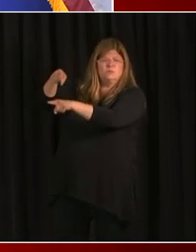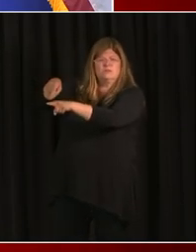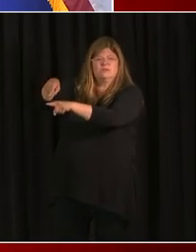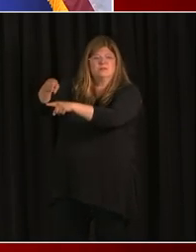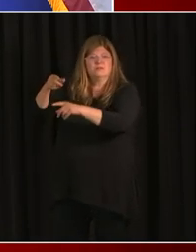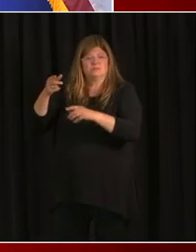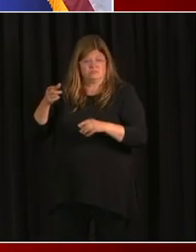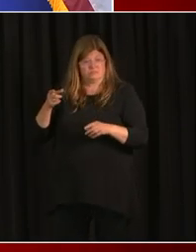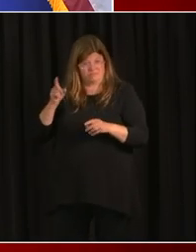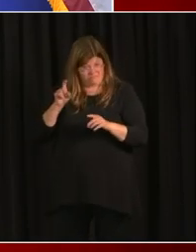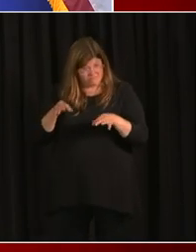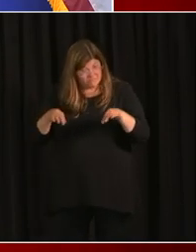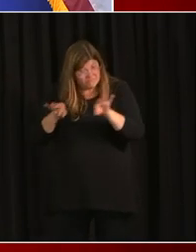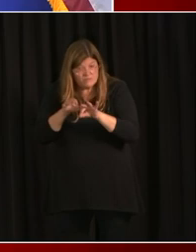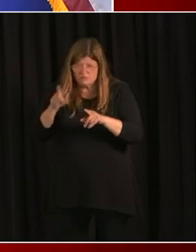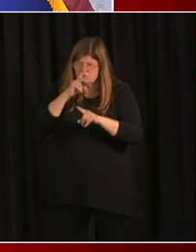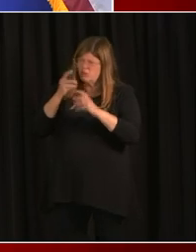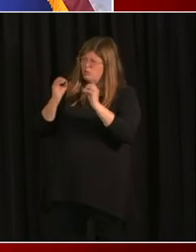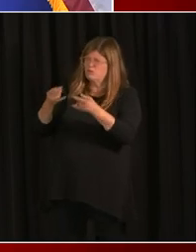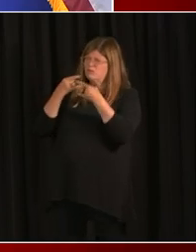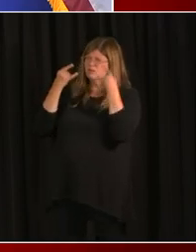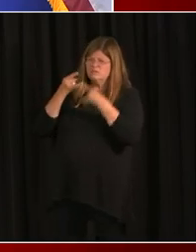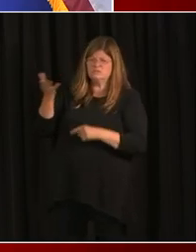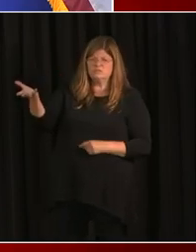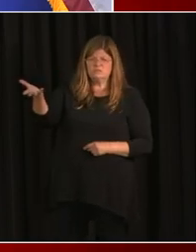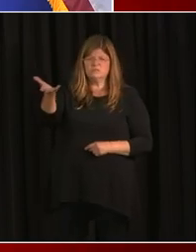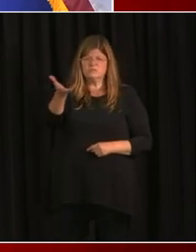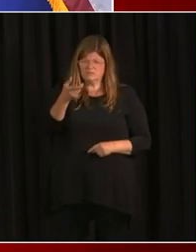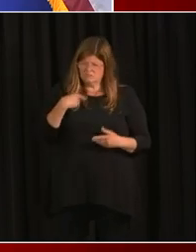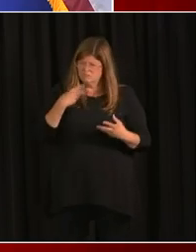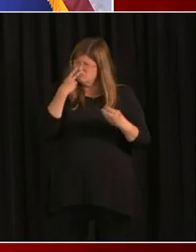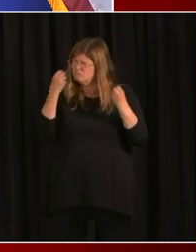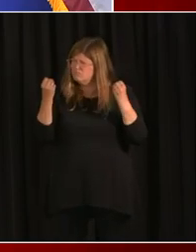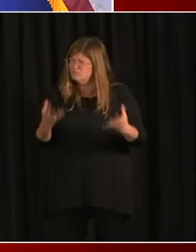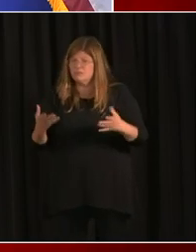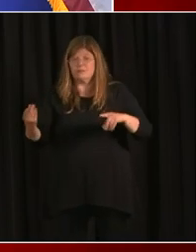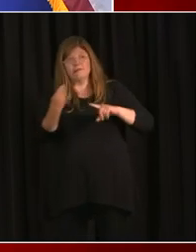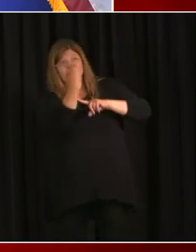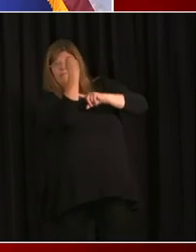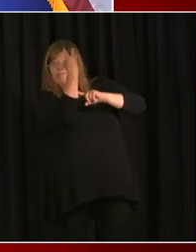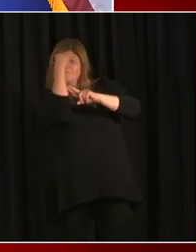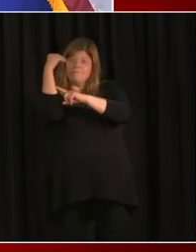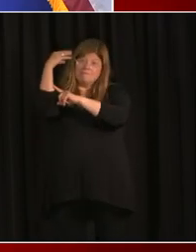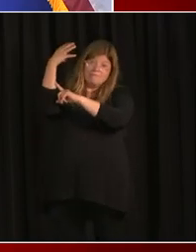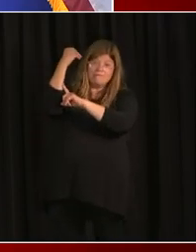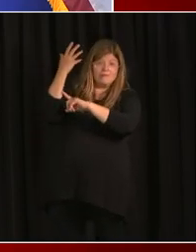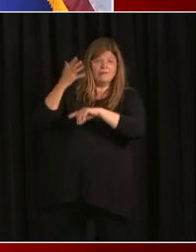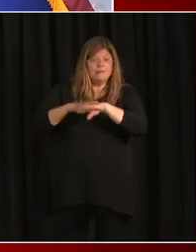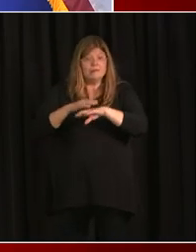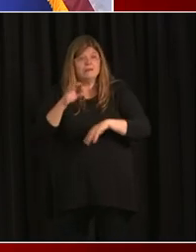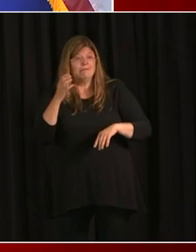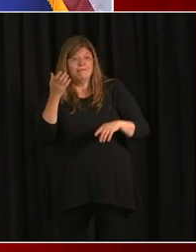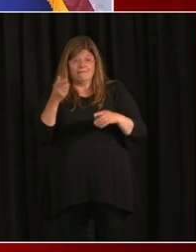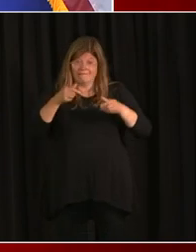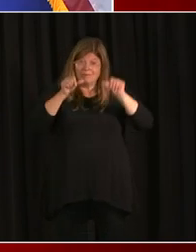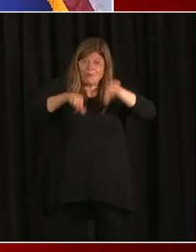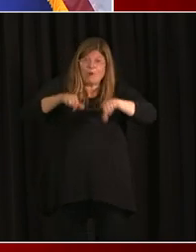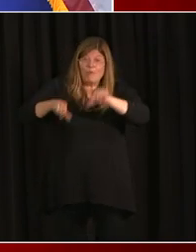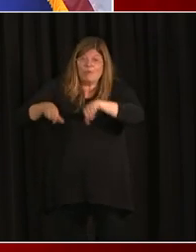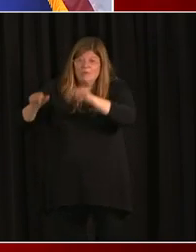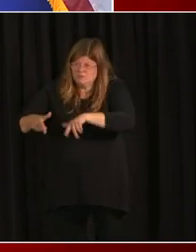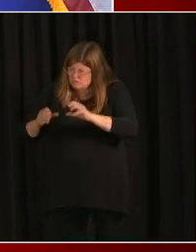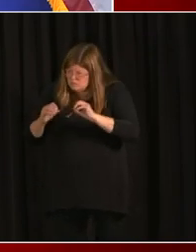when we were talking about essential activities, we had people thinking about the number of times that they went to the grocery